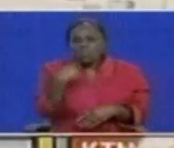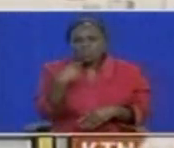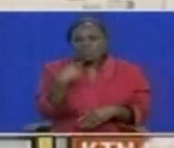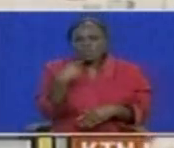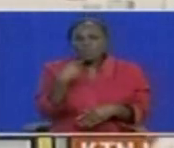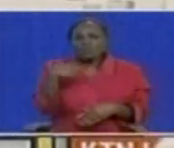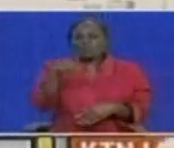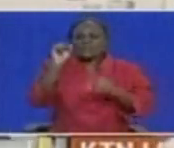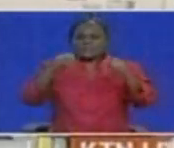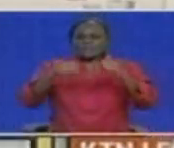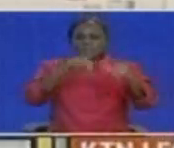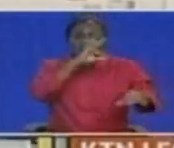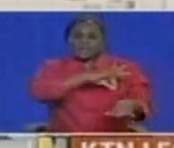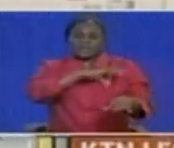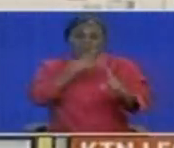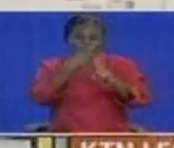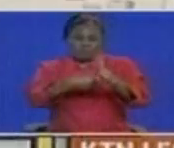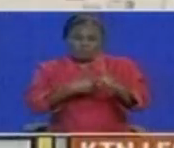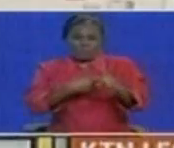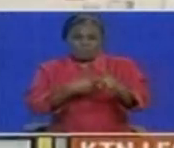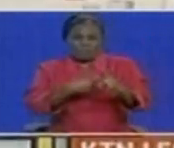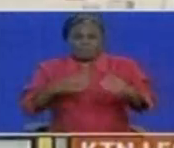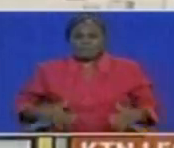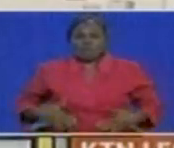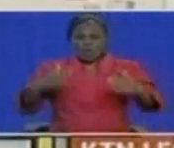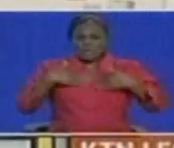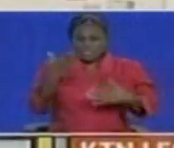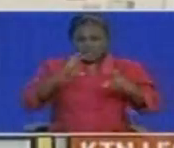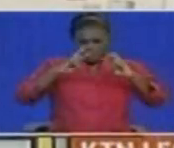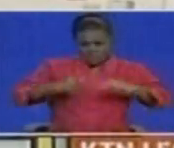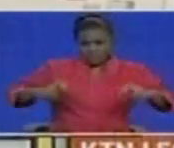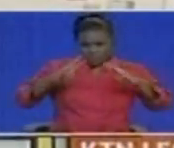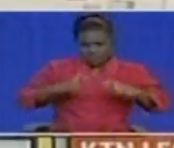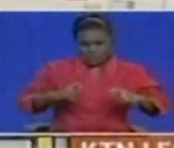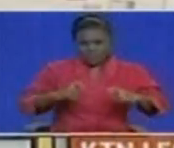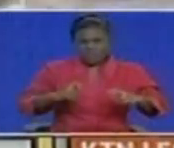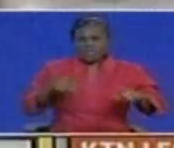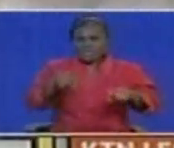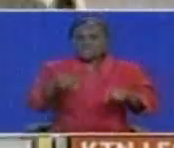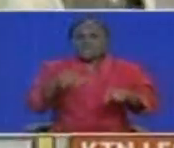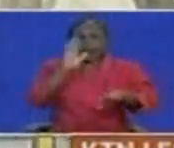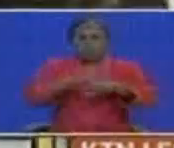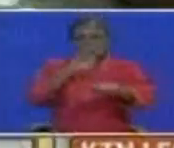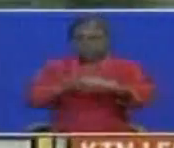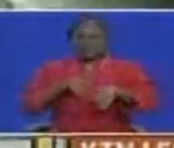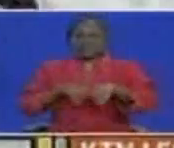those who can actually benefit from the organs that are being harvested from the dead. So it's a very good move.